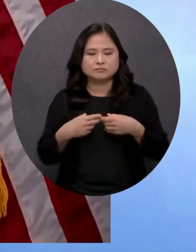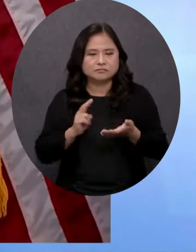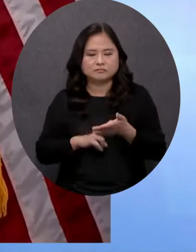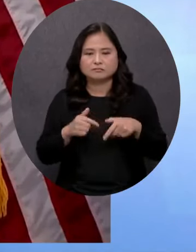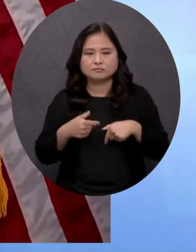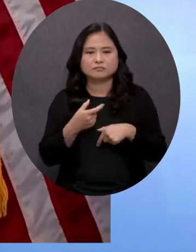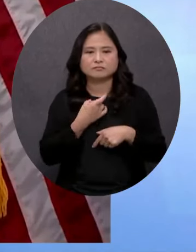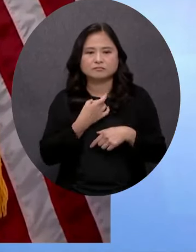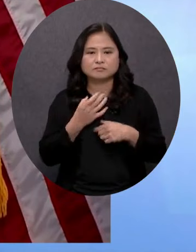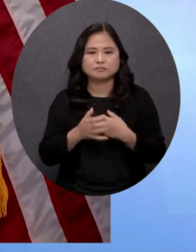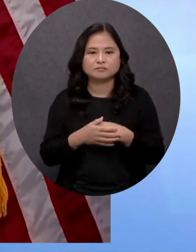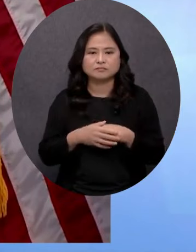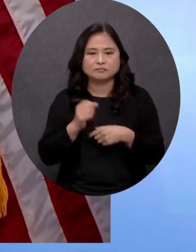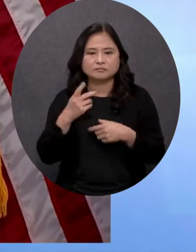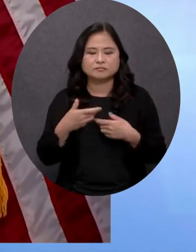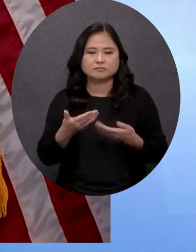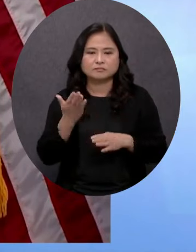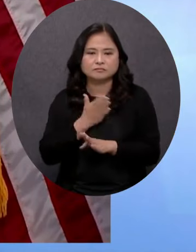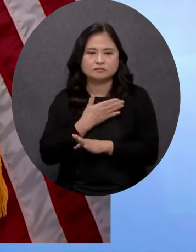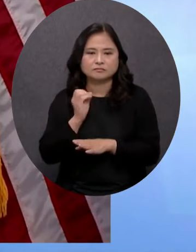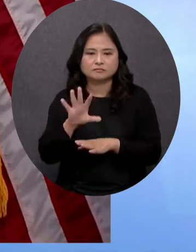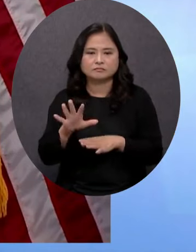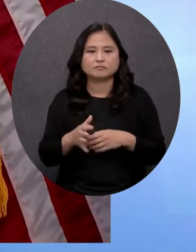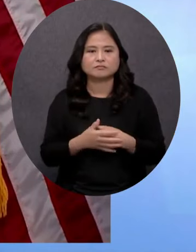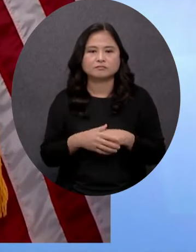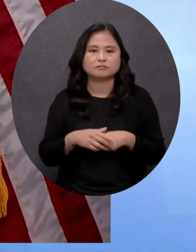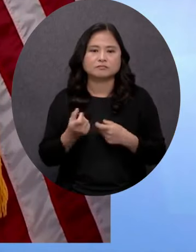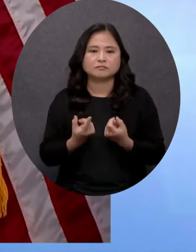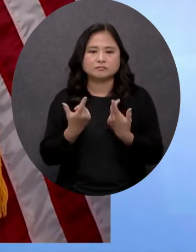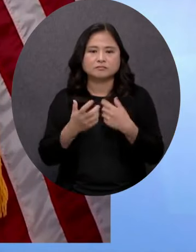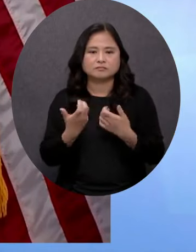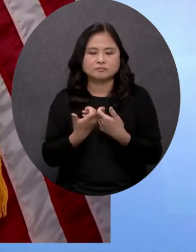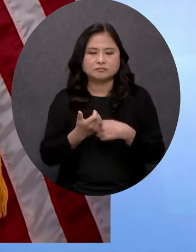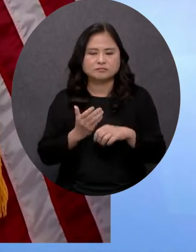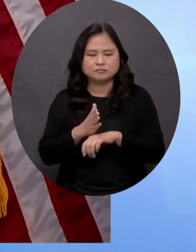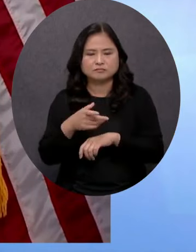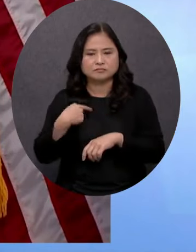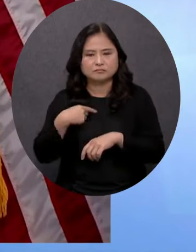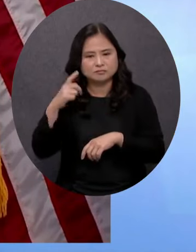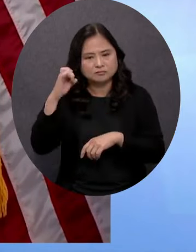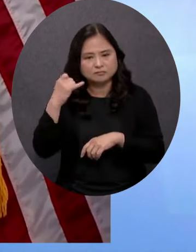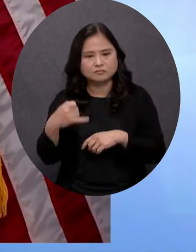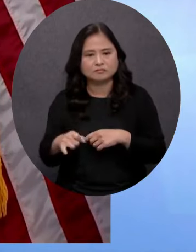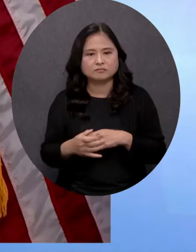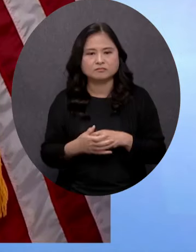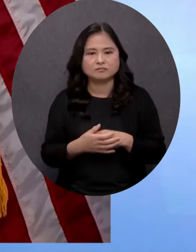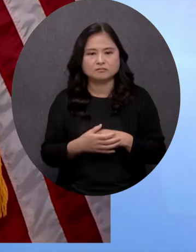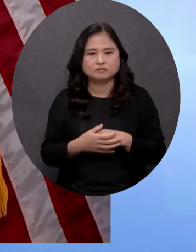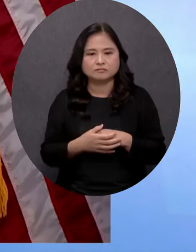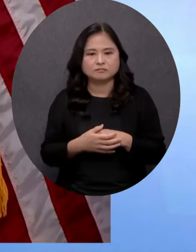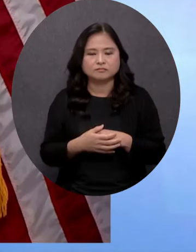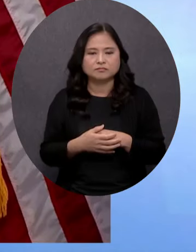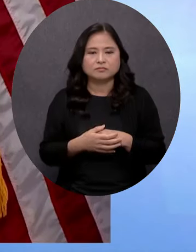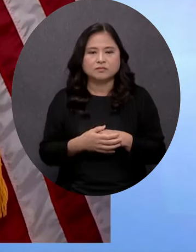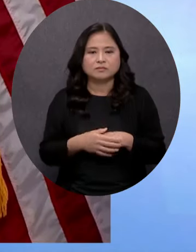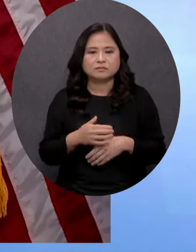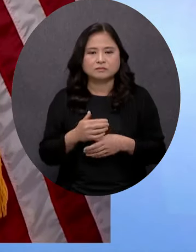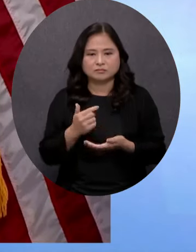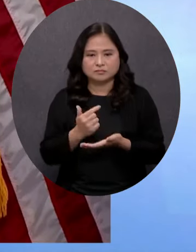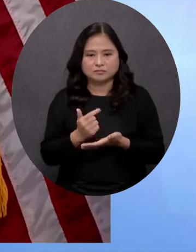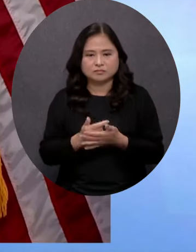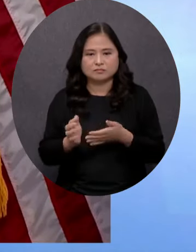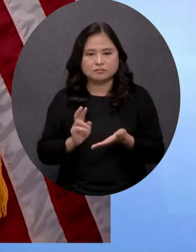confidence. In particular, and as I noted earlier, readings on inflation have come in above expectations.It is likely that gaining